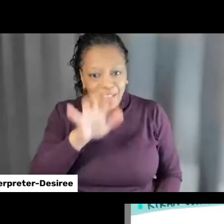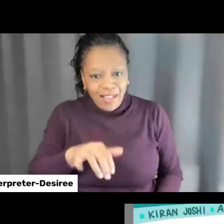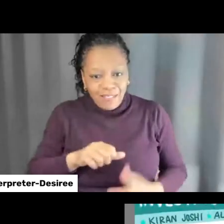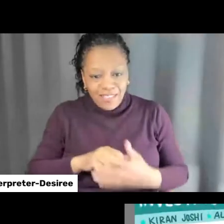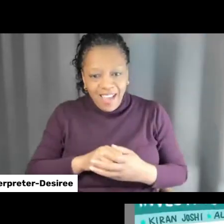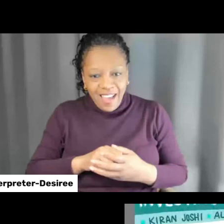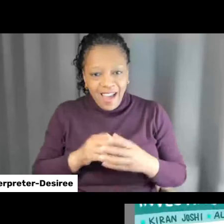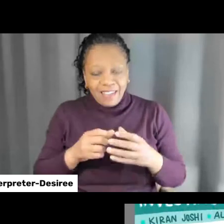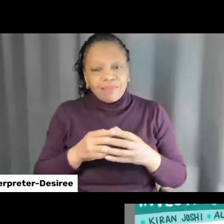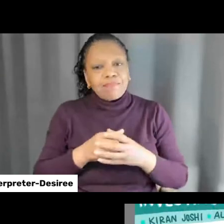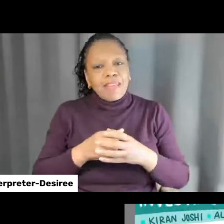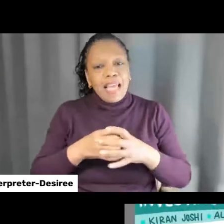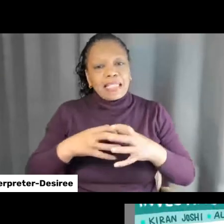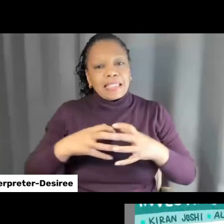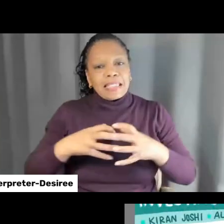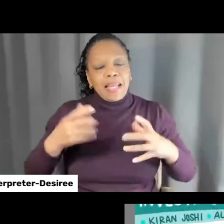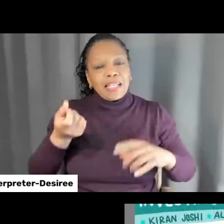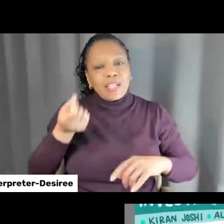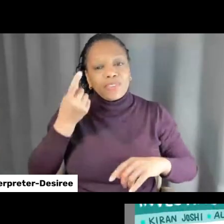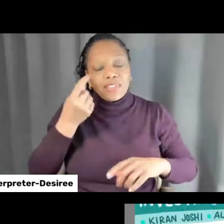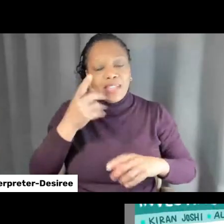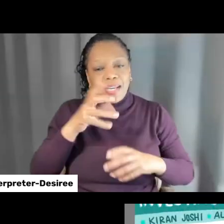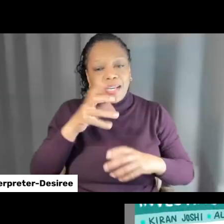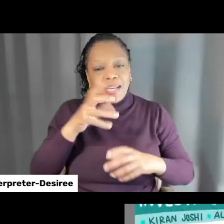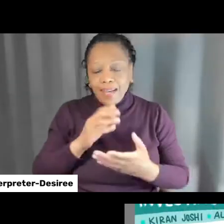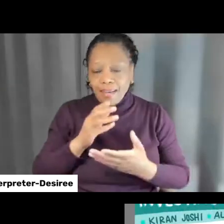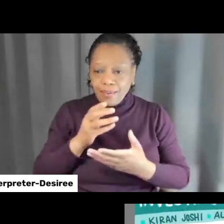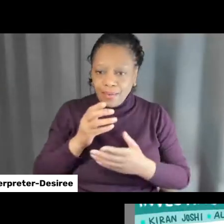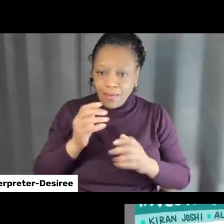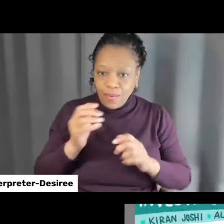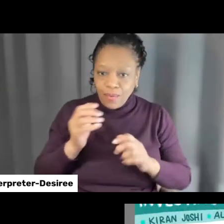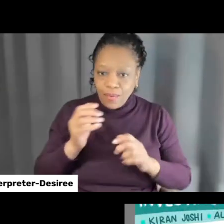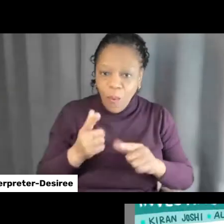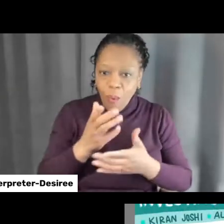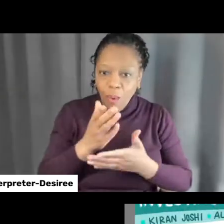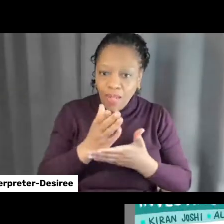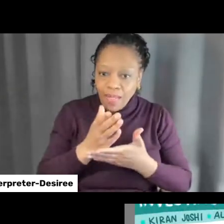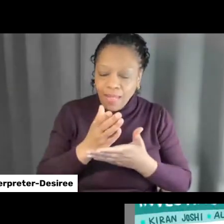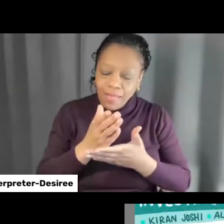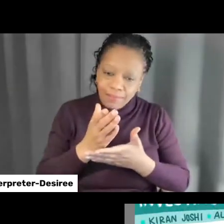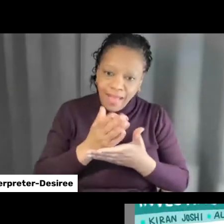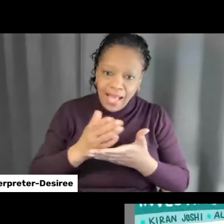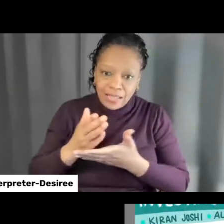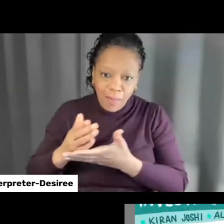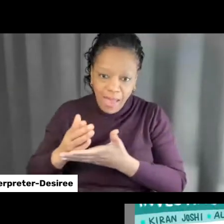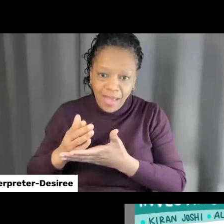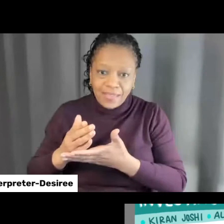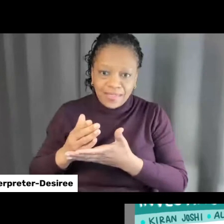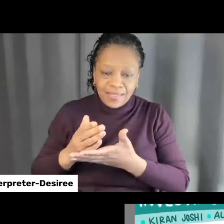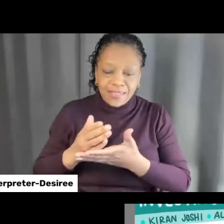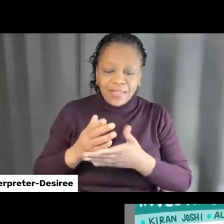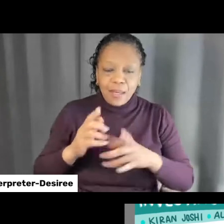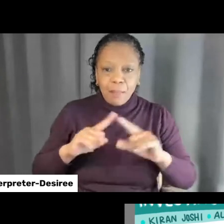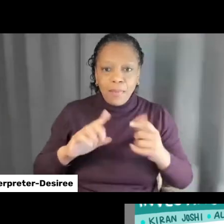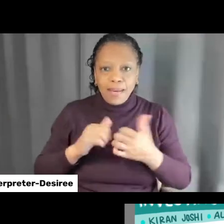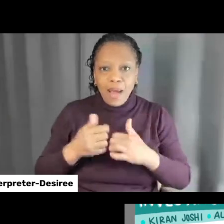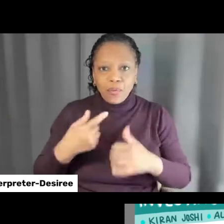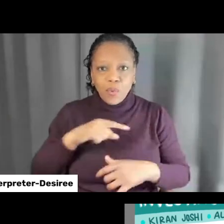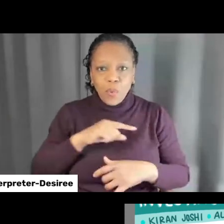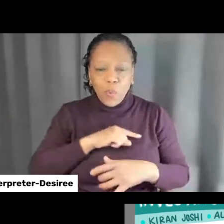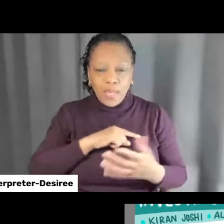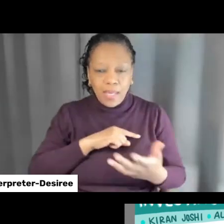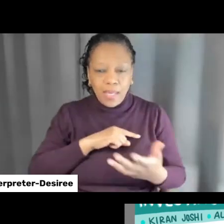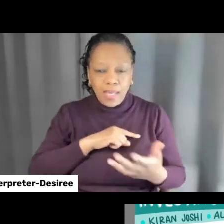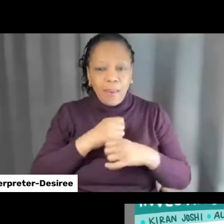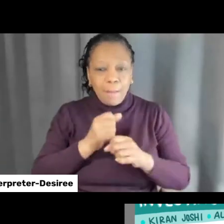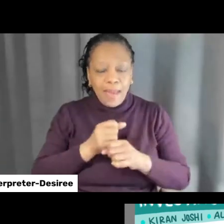of what the county, maybe not only just what Cook County is doing, but how can we also hold the whole county accountable to our values. I